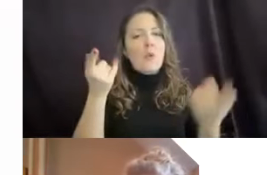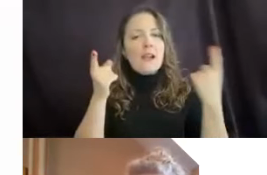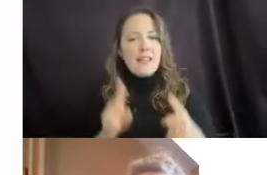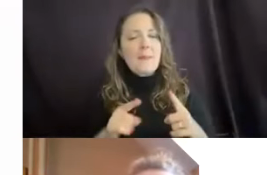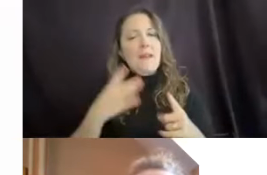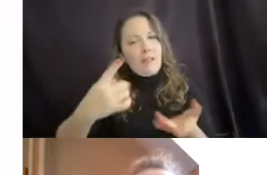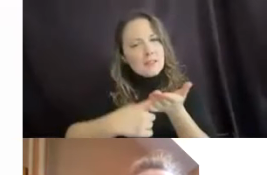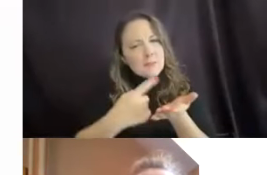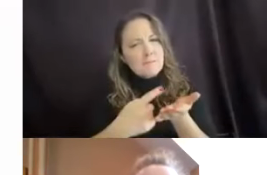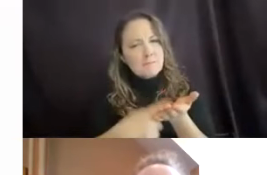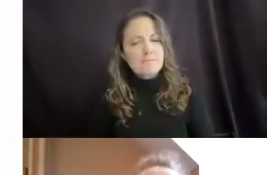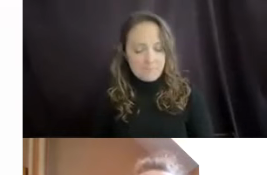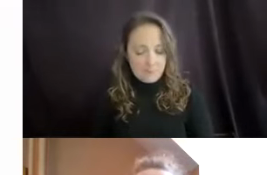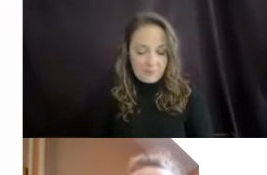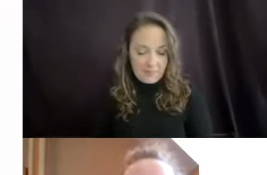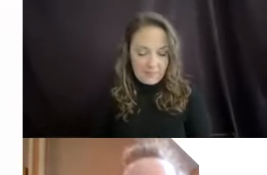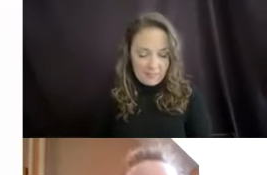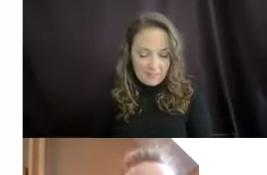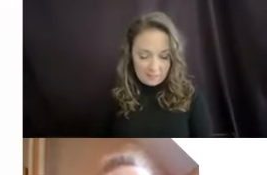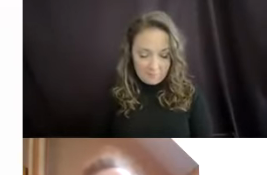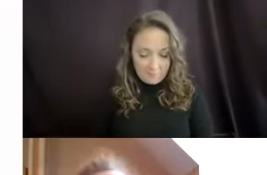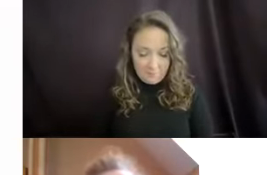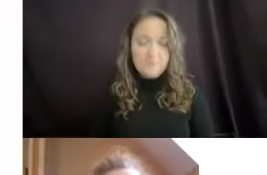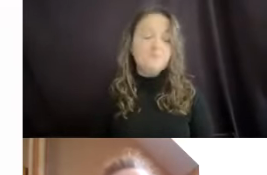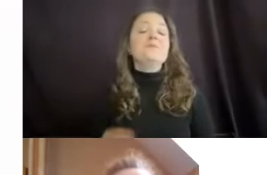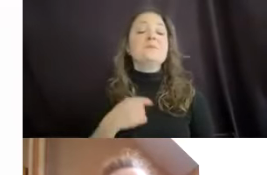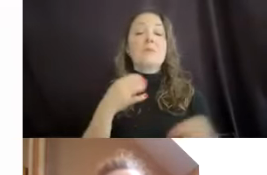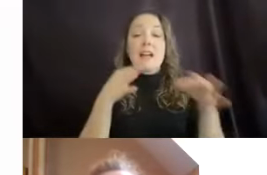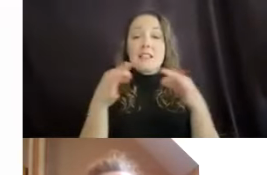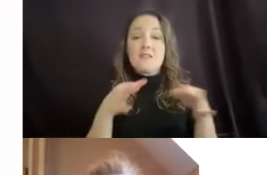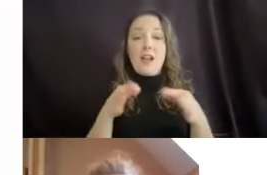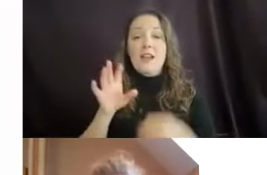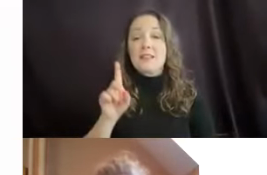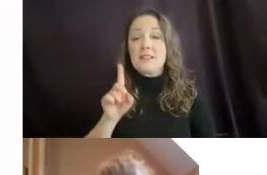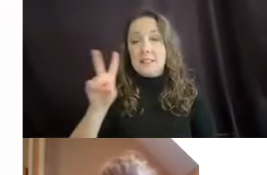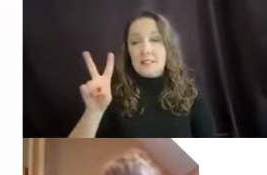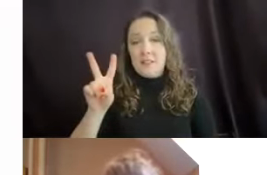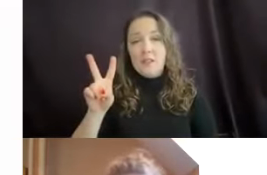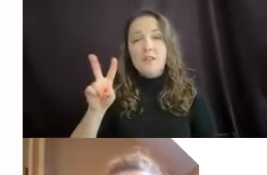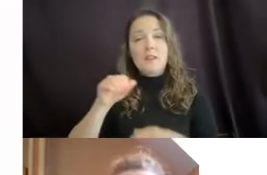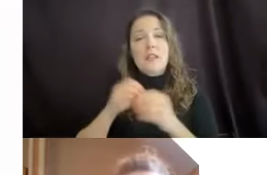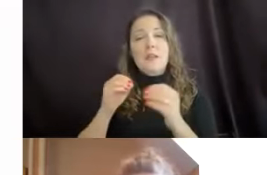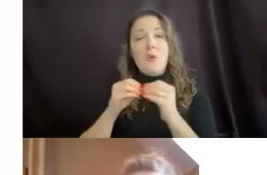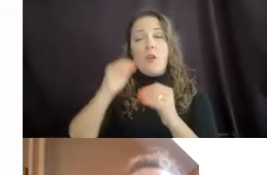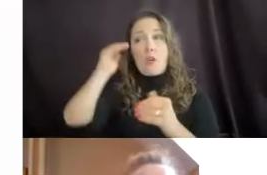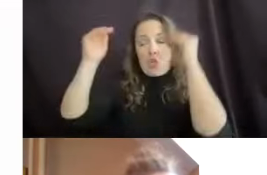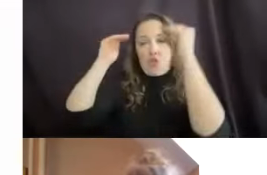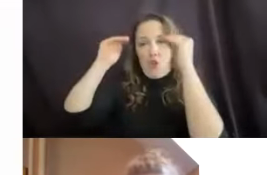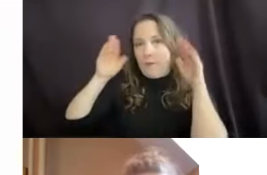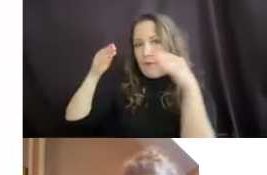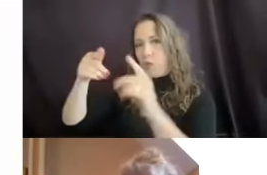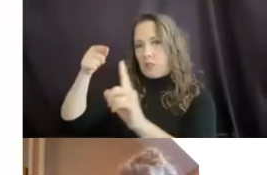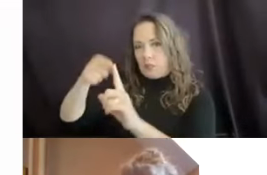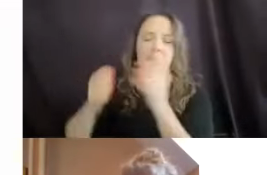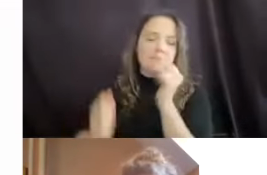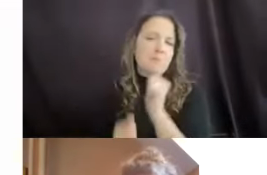about it. When I define domestic violence in more adult-focused presentations, which is